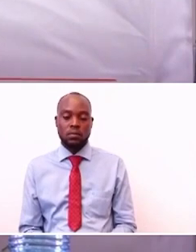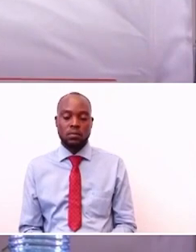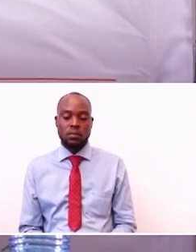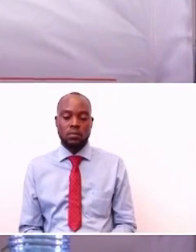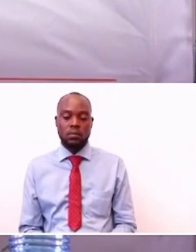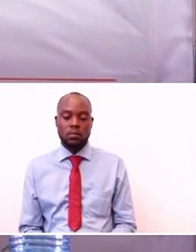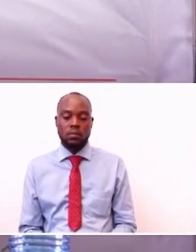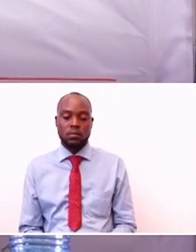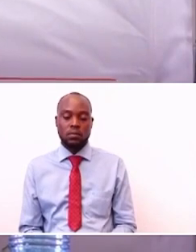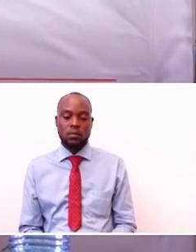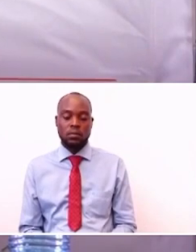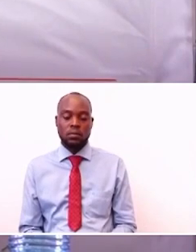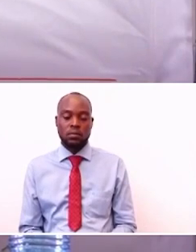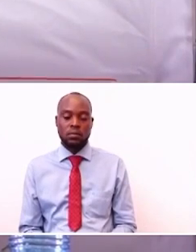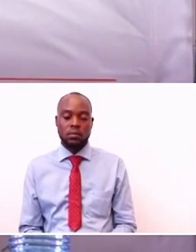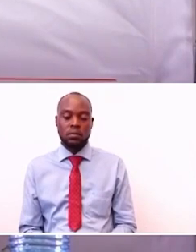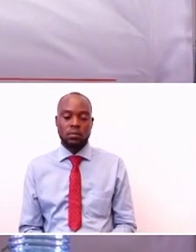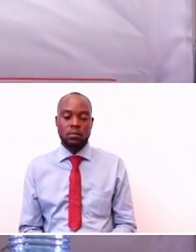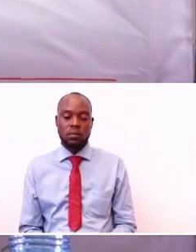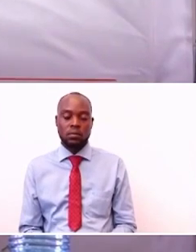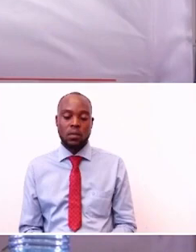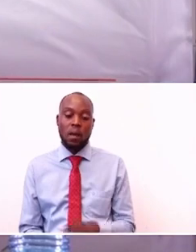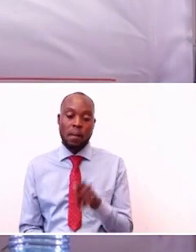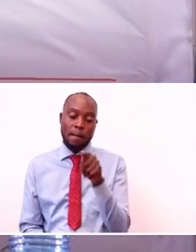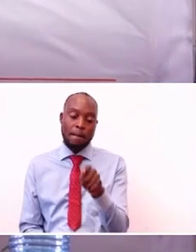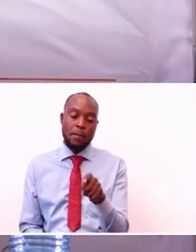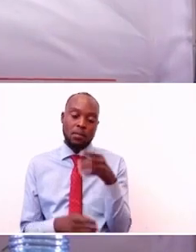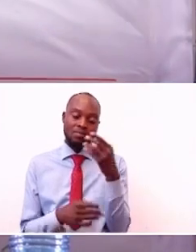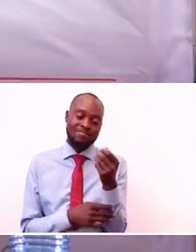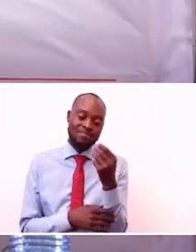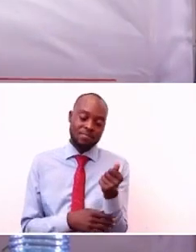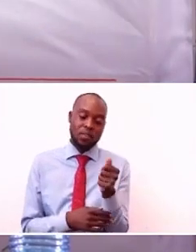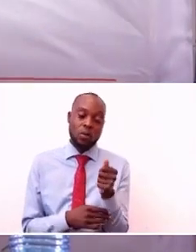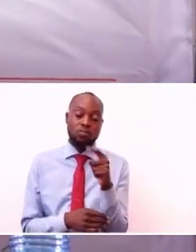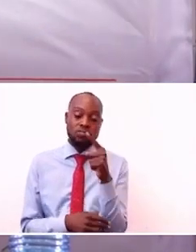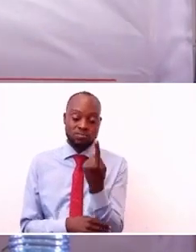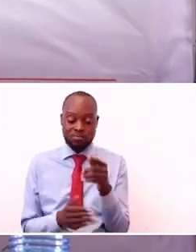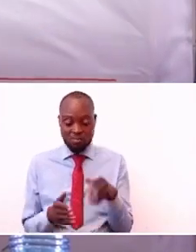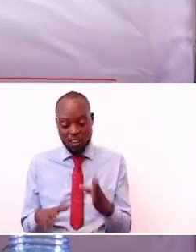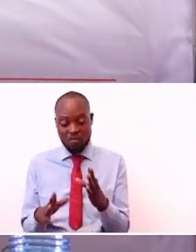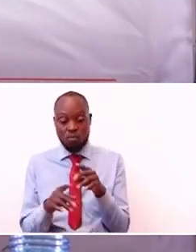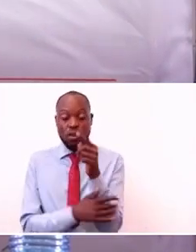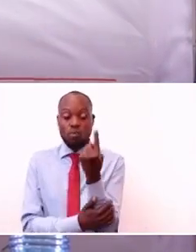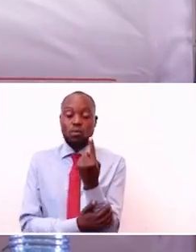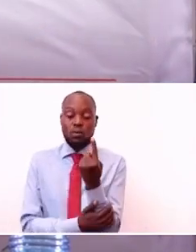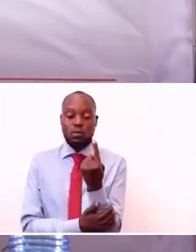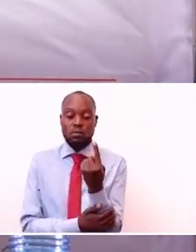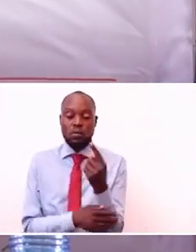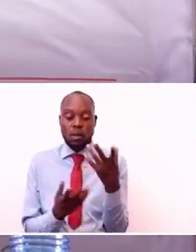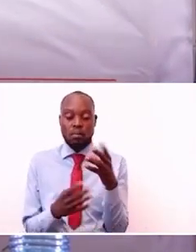a decentralized finance platform, just one, and there are many, that